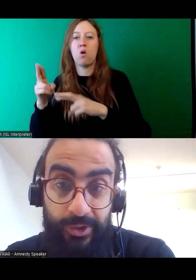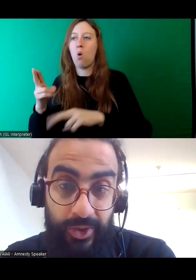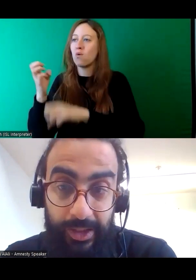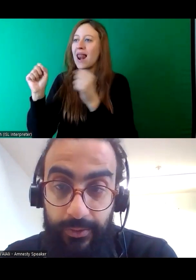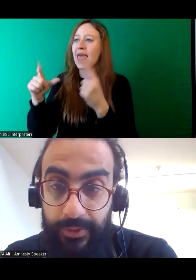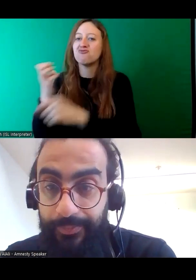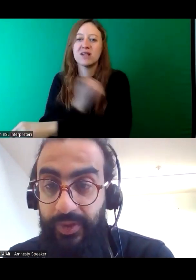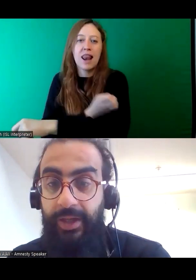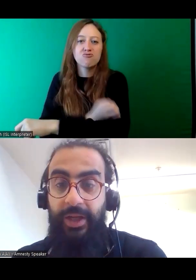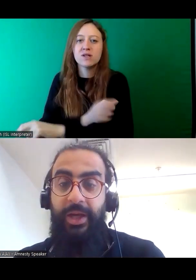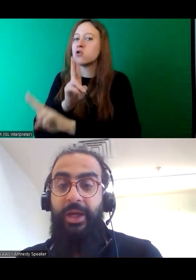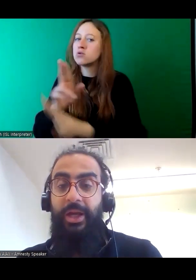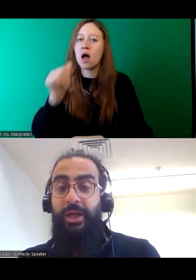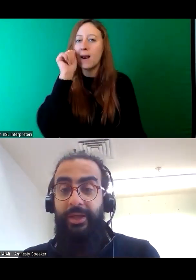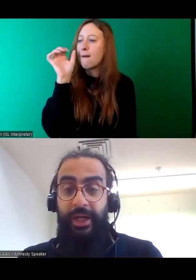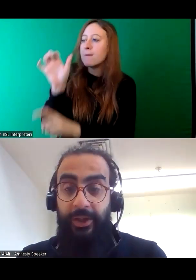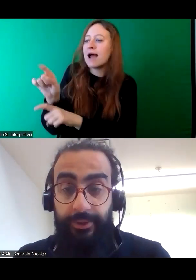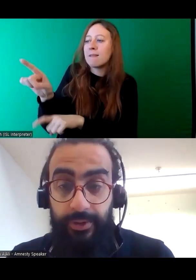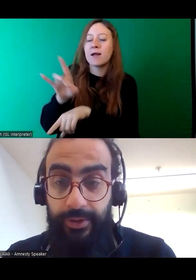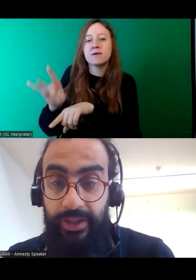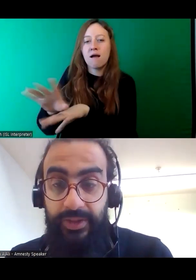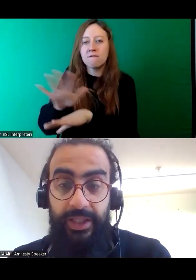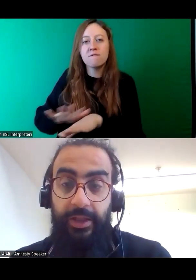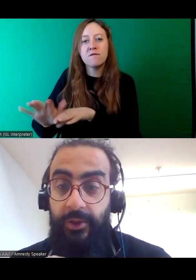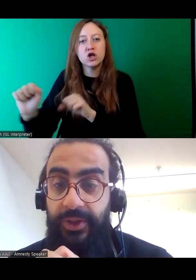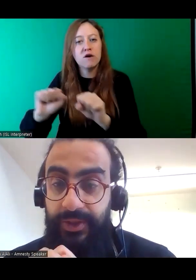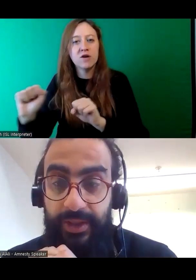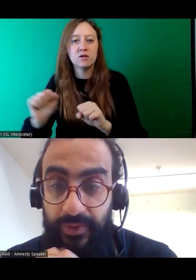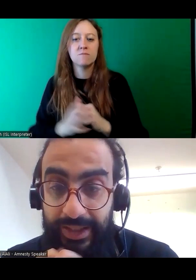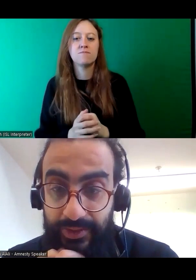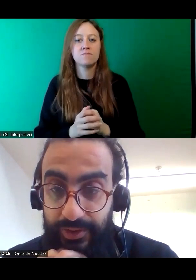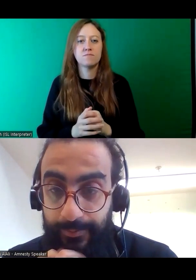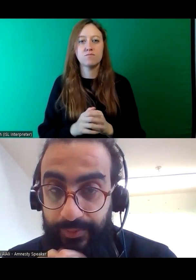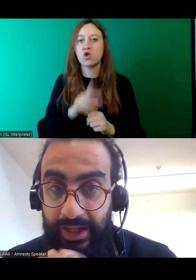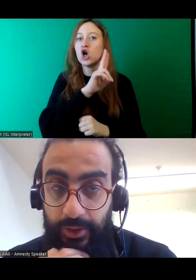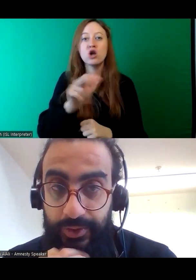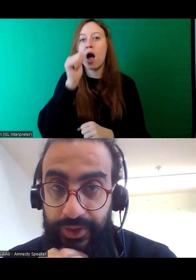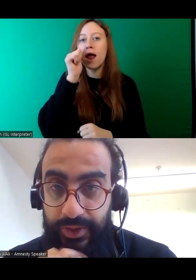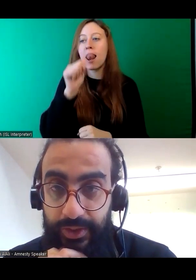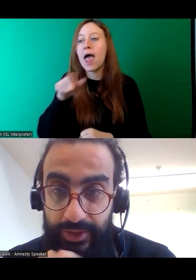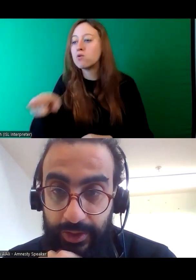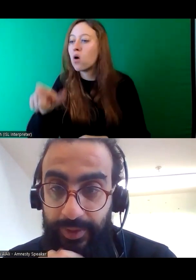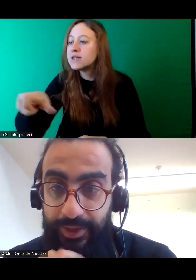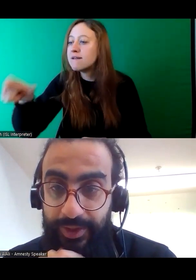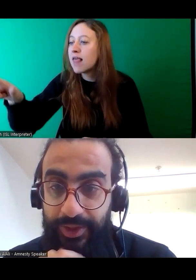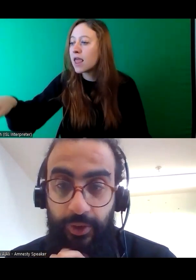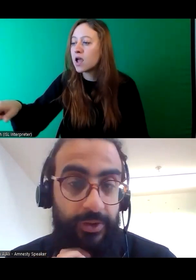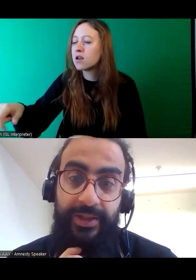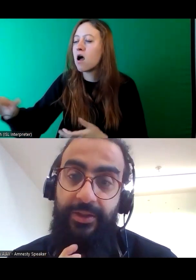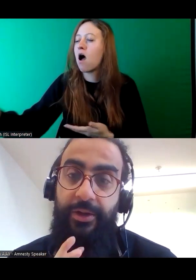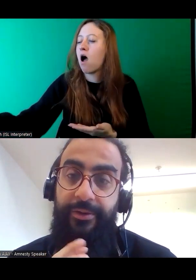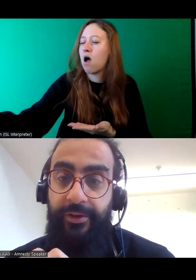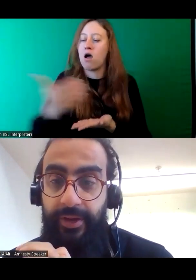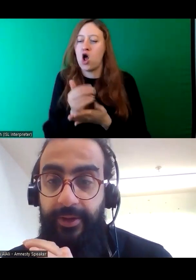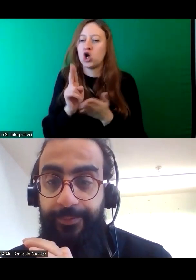is also unlawful. Yeah, or even taking hostages, civilians as hostages, using human shield. All these